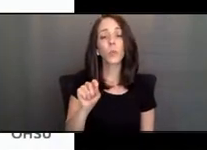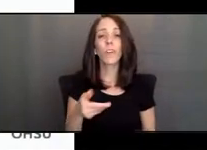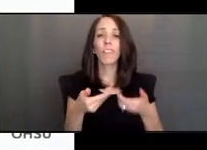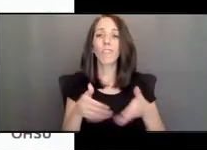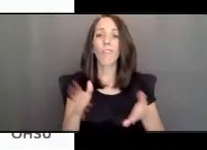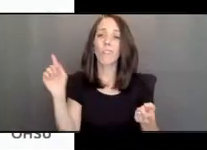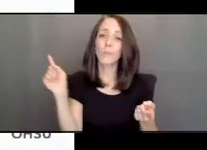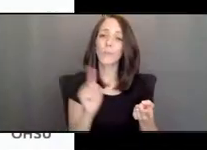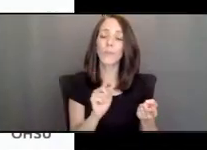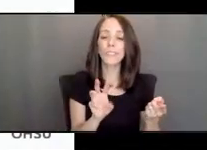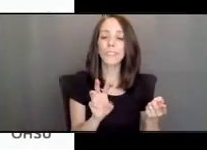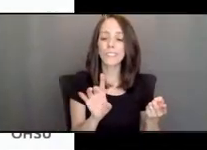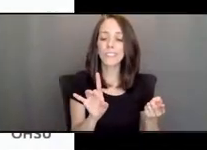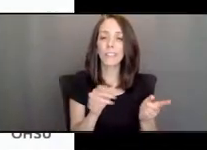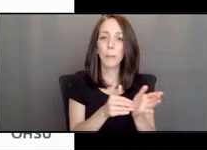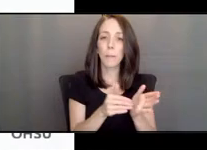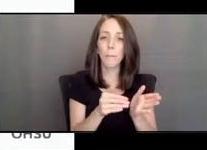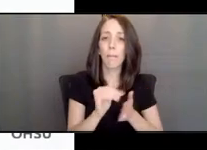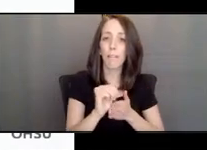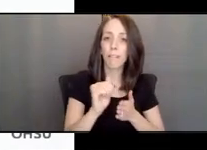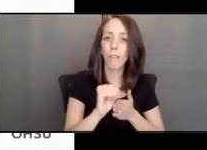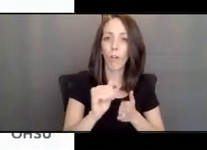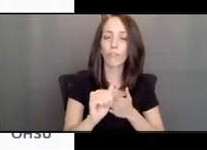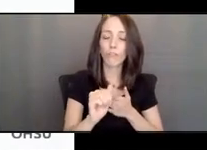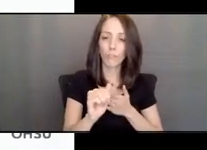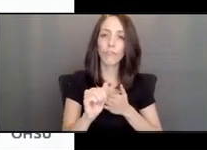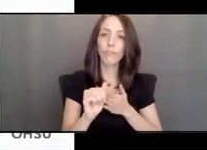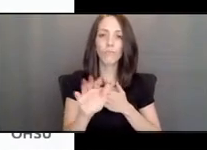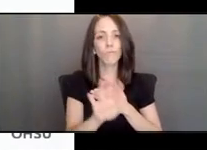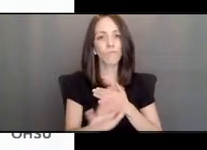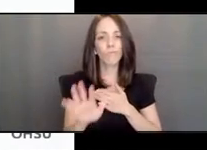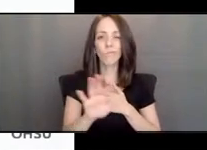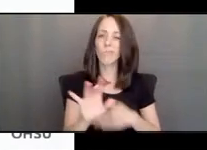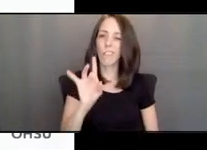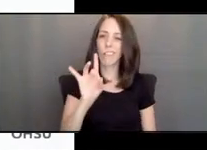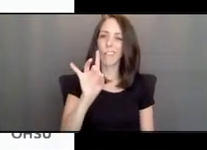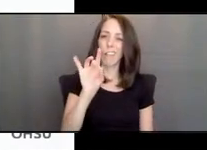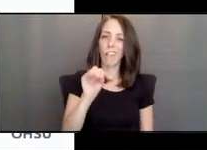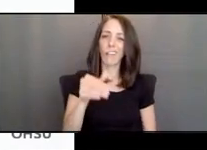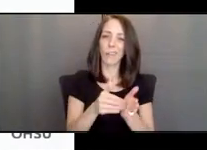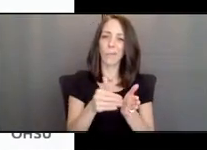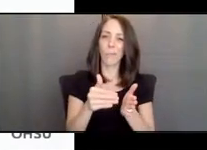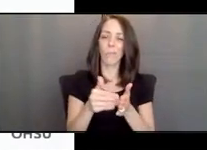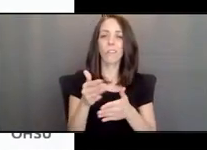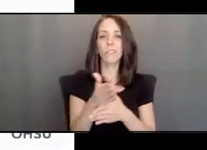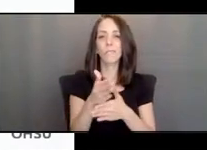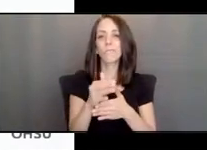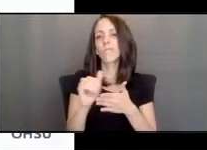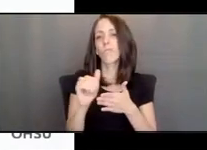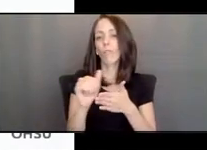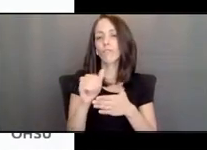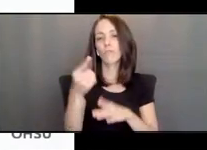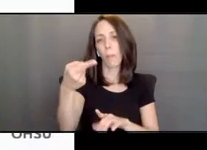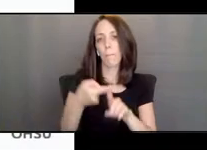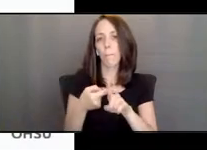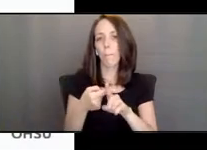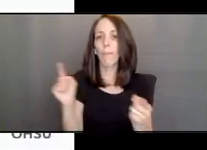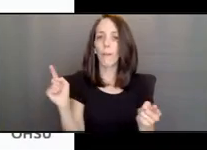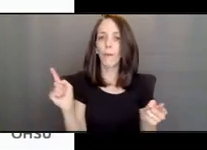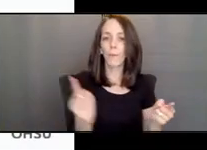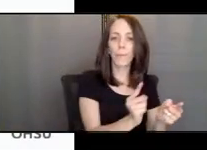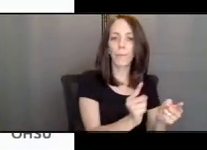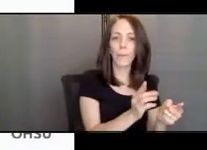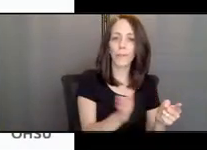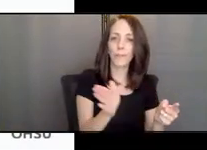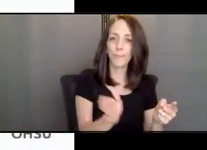million for a negative swing of approximately $80 million in the month. Earnings recovered rapidly in the